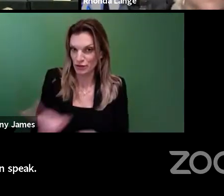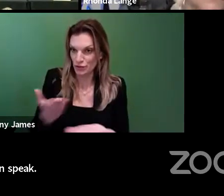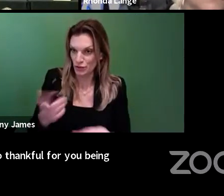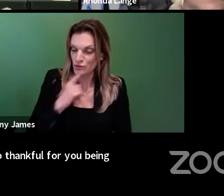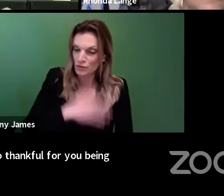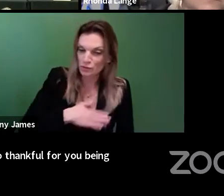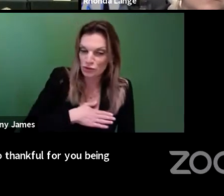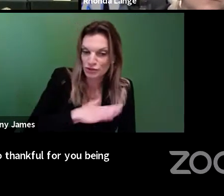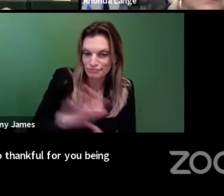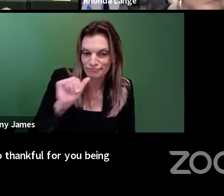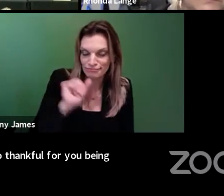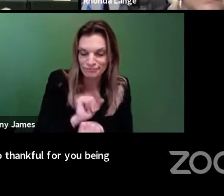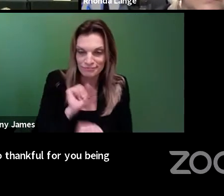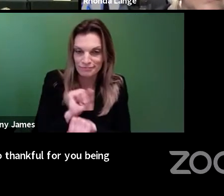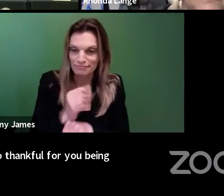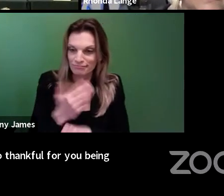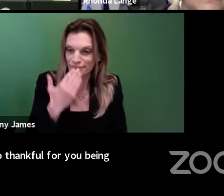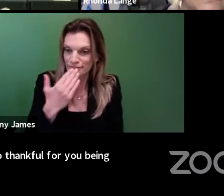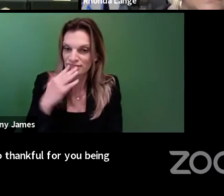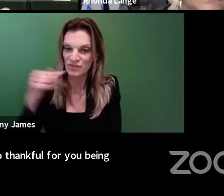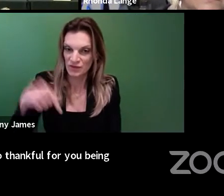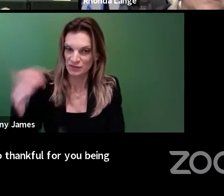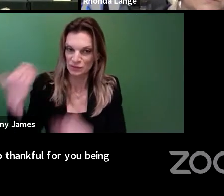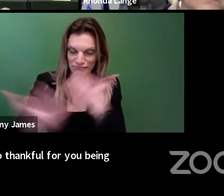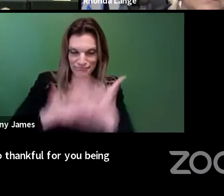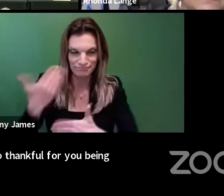you're bringing to this process.